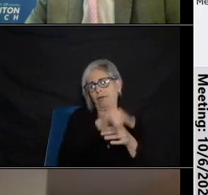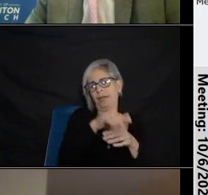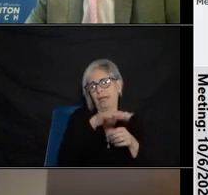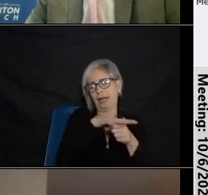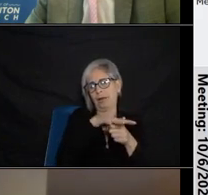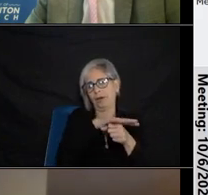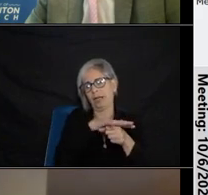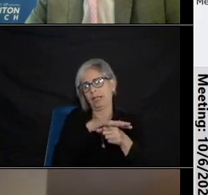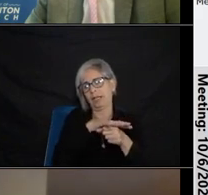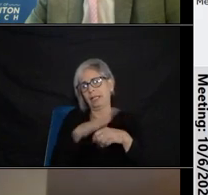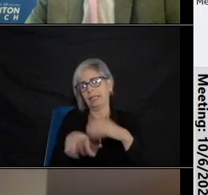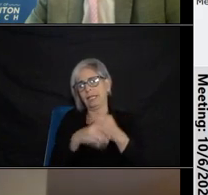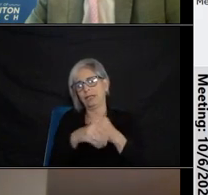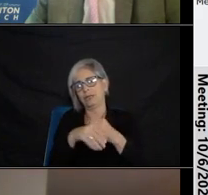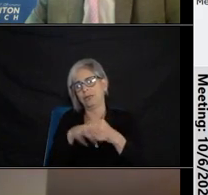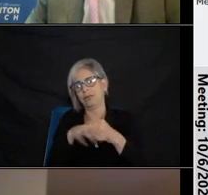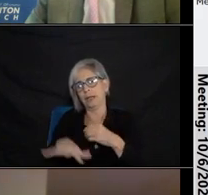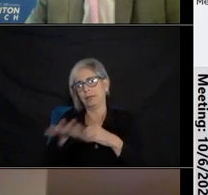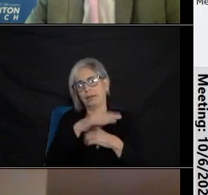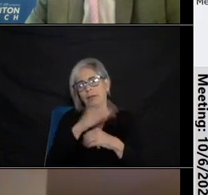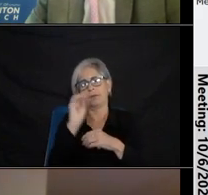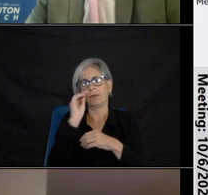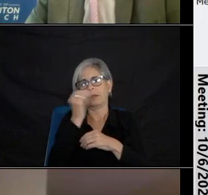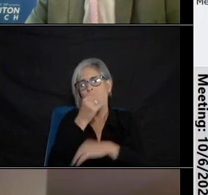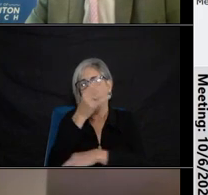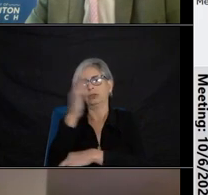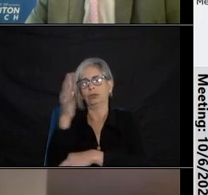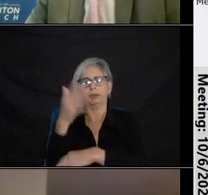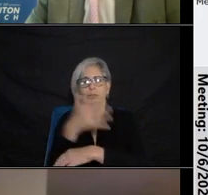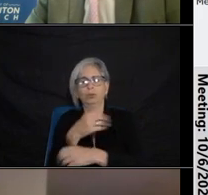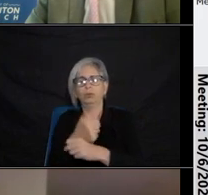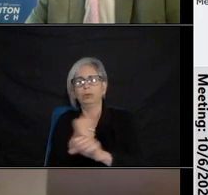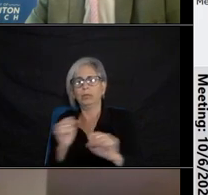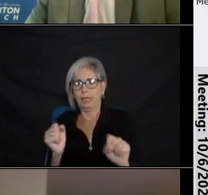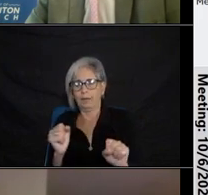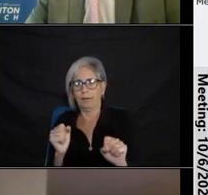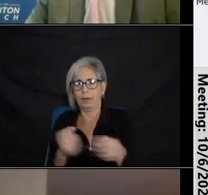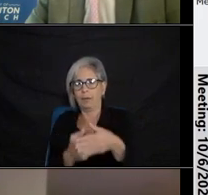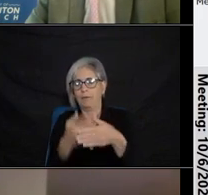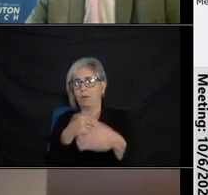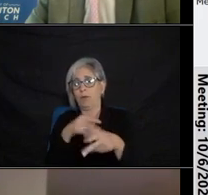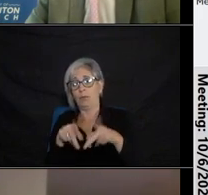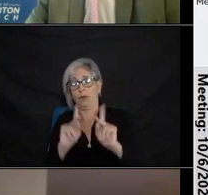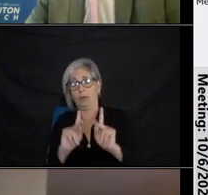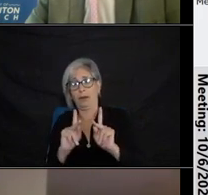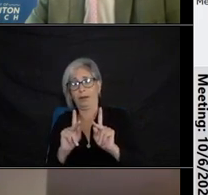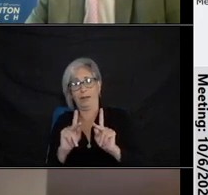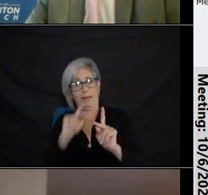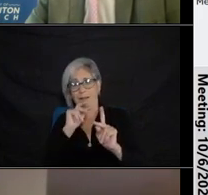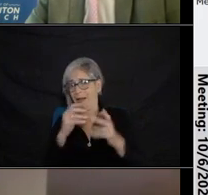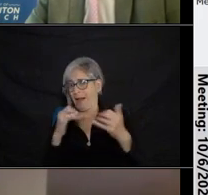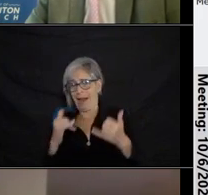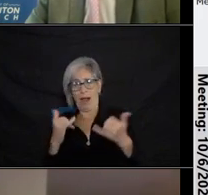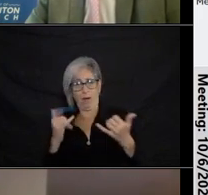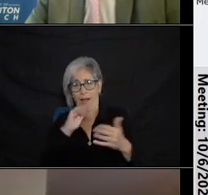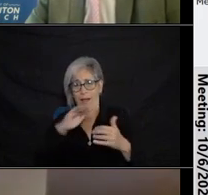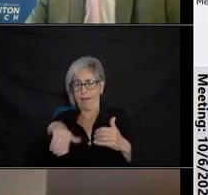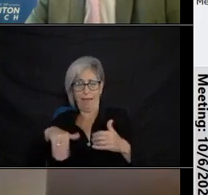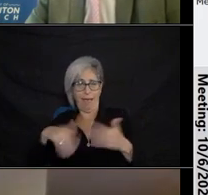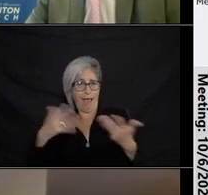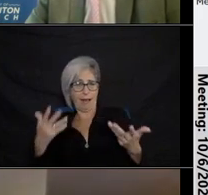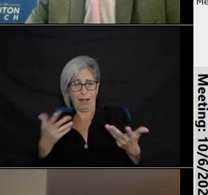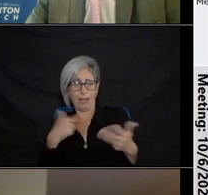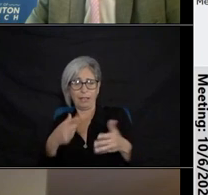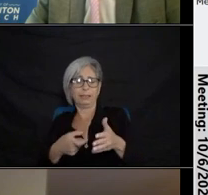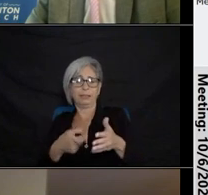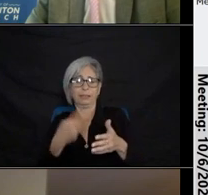additional landscaping, including shade and flowering trees. So prior to the permitting, which is not at this stage right now, this is just the